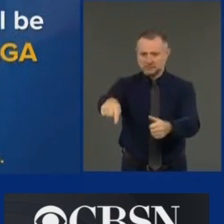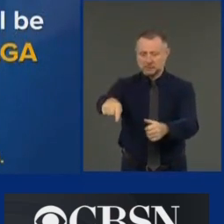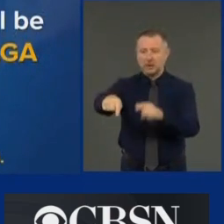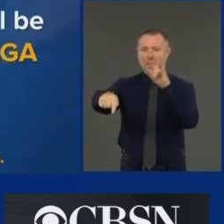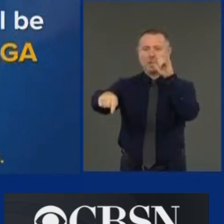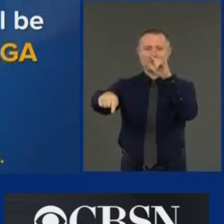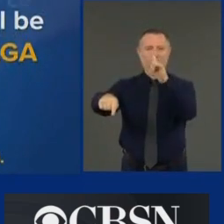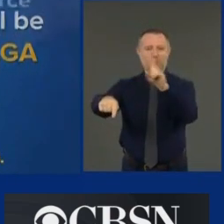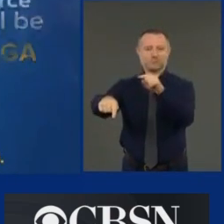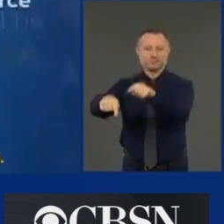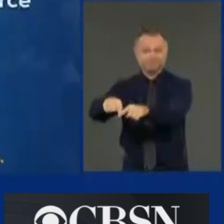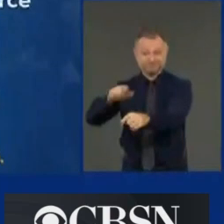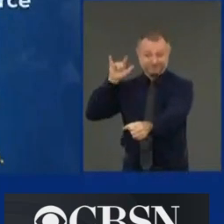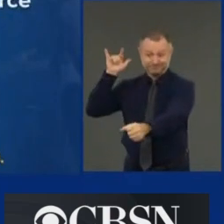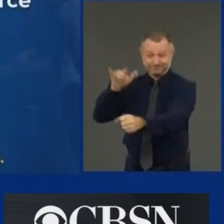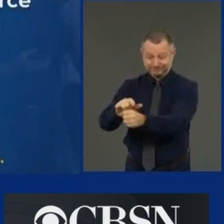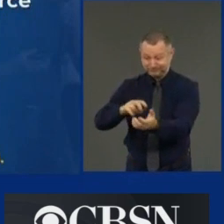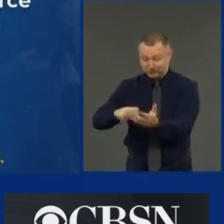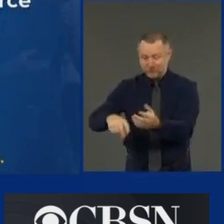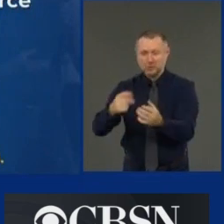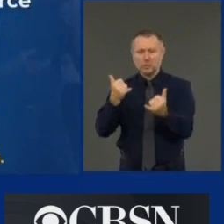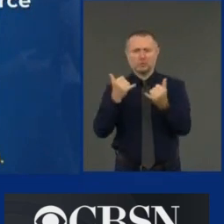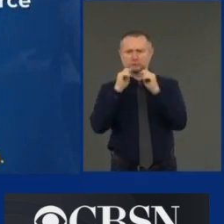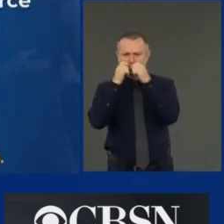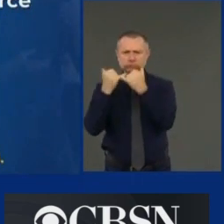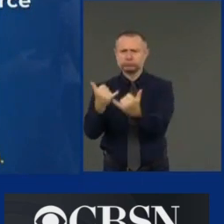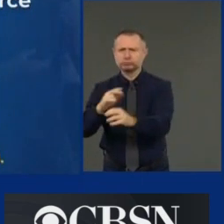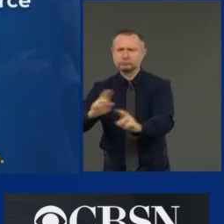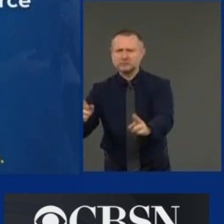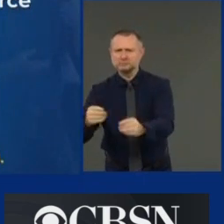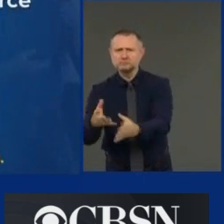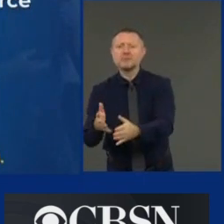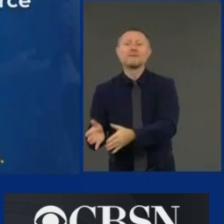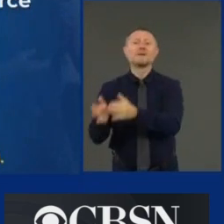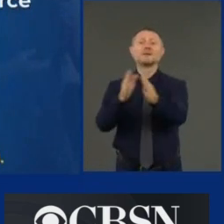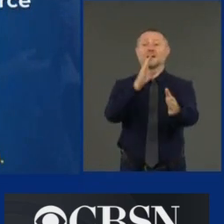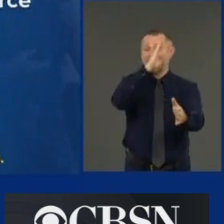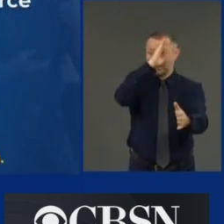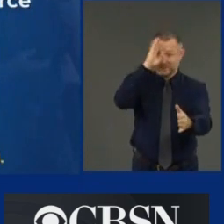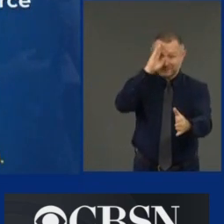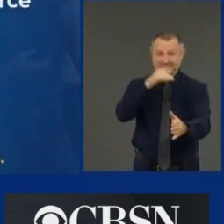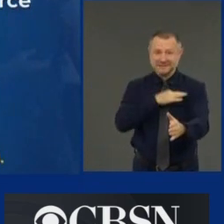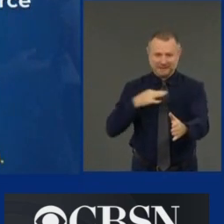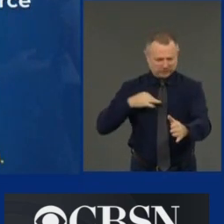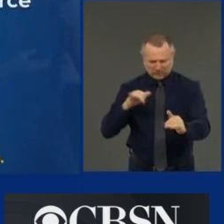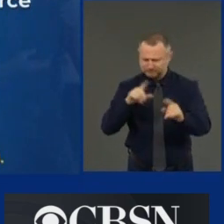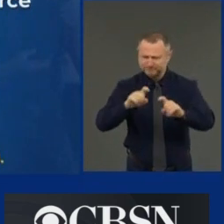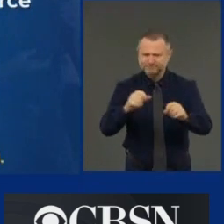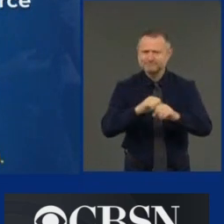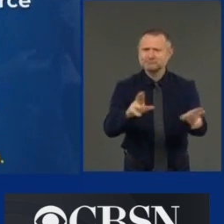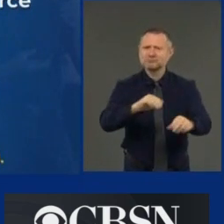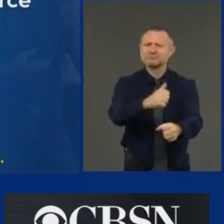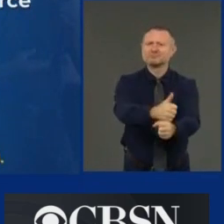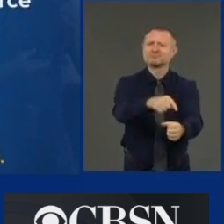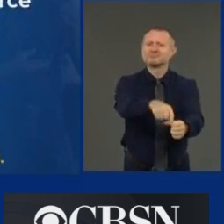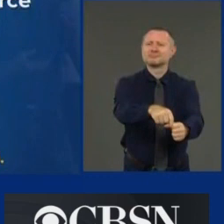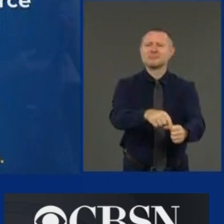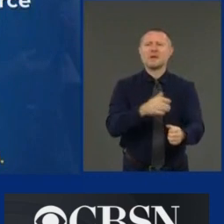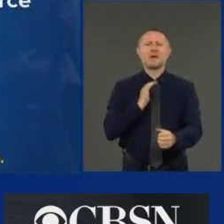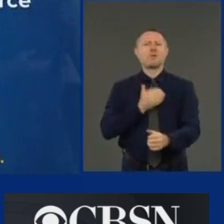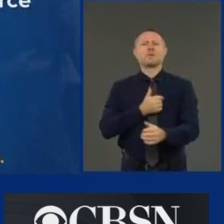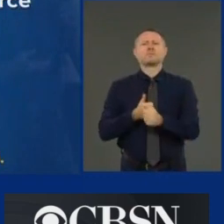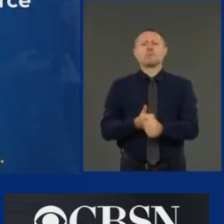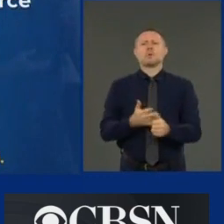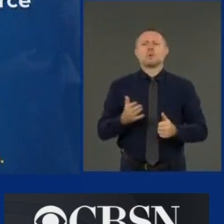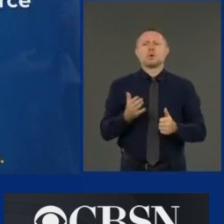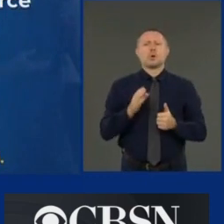people coming in, also hospital staff. We have beefed up our compliance efforts.